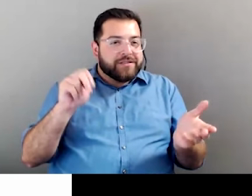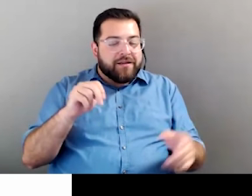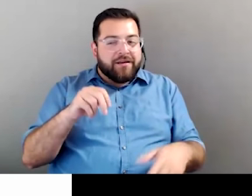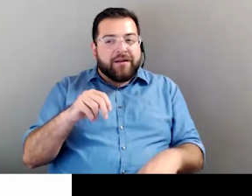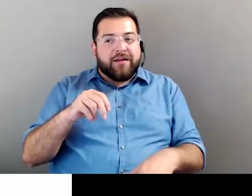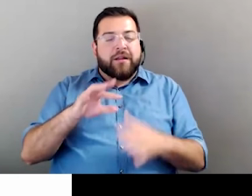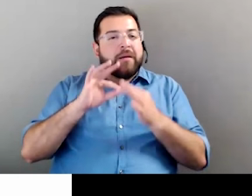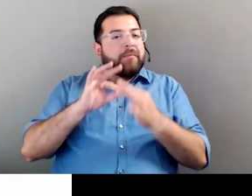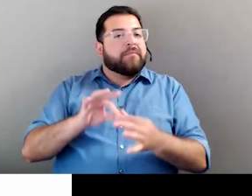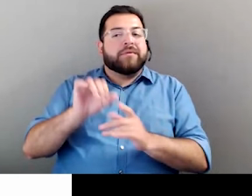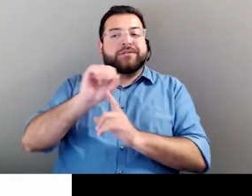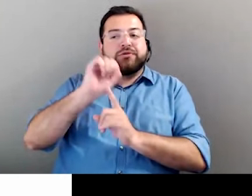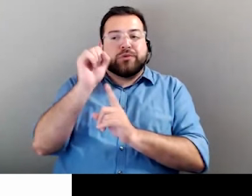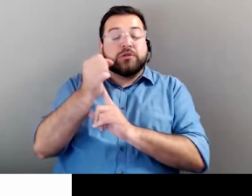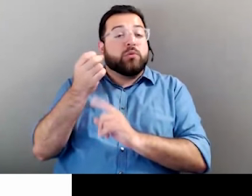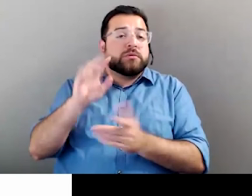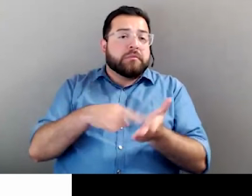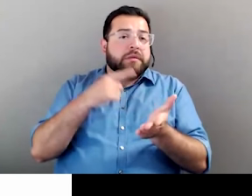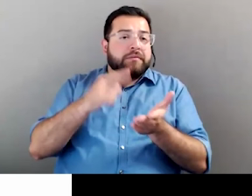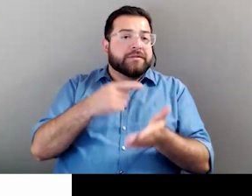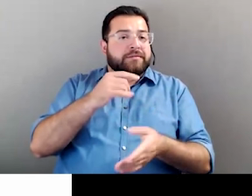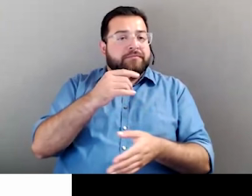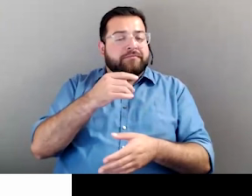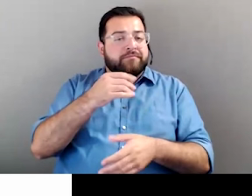happened or campus PD as well.